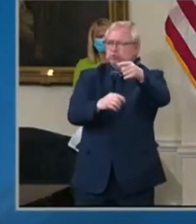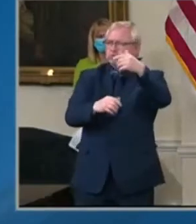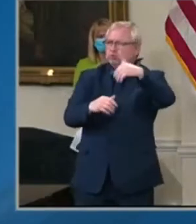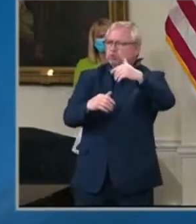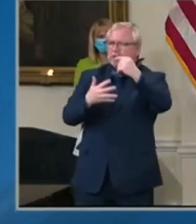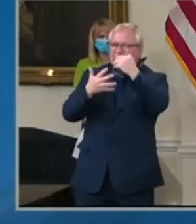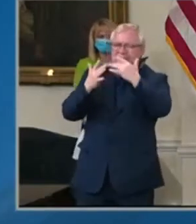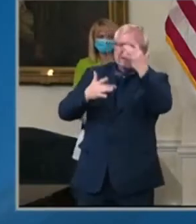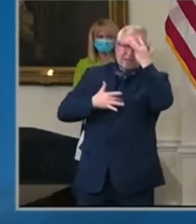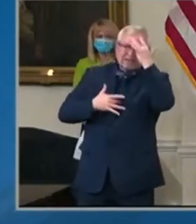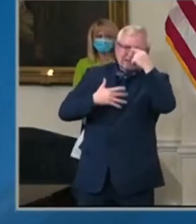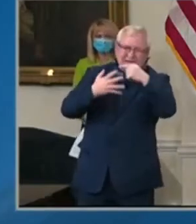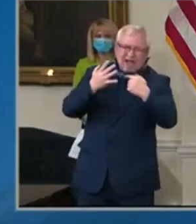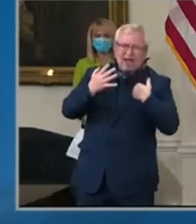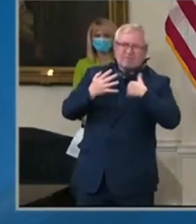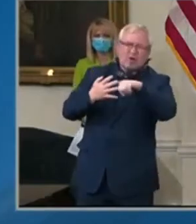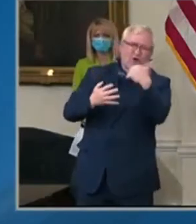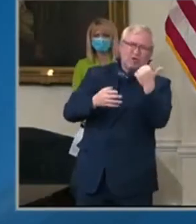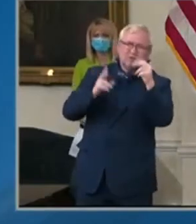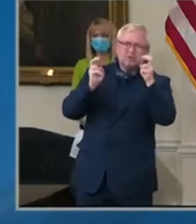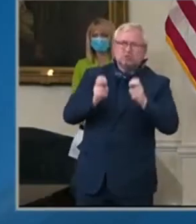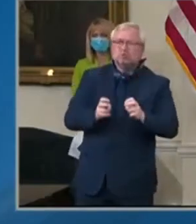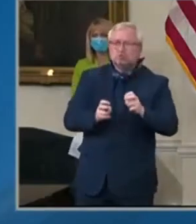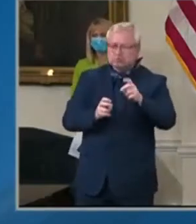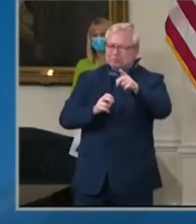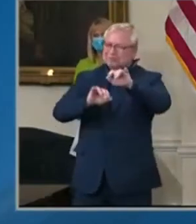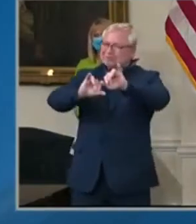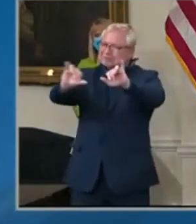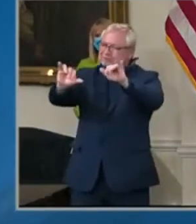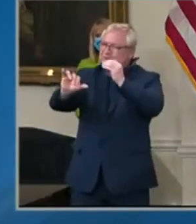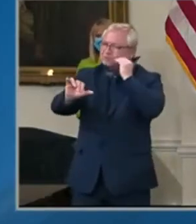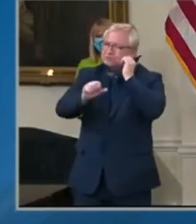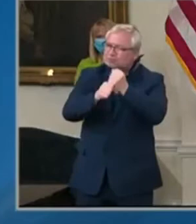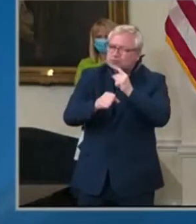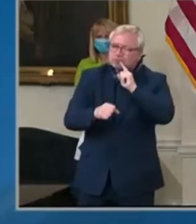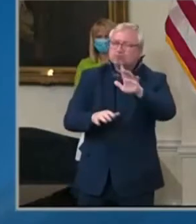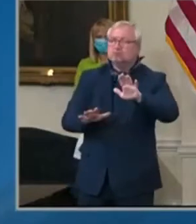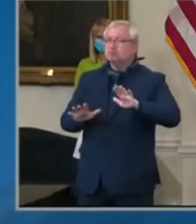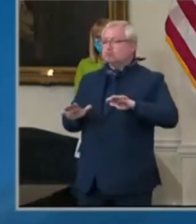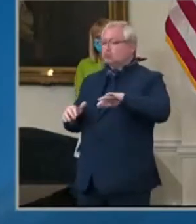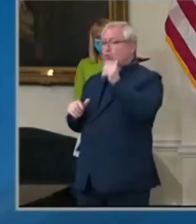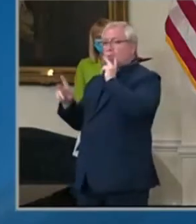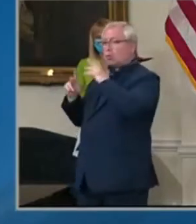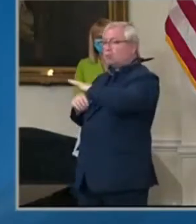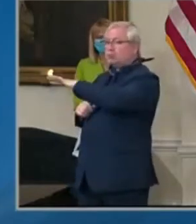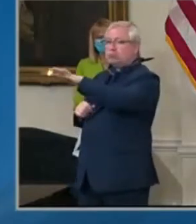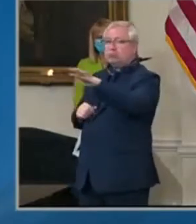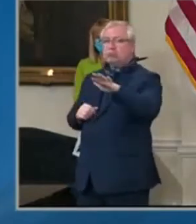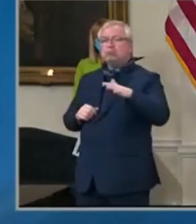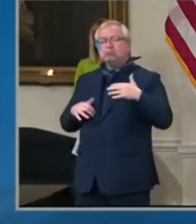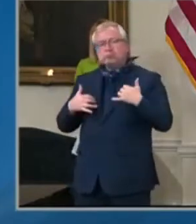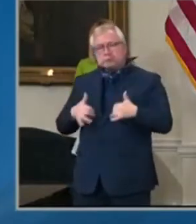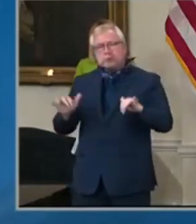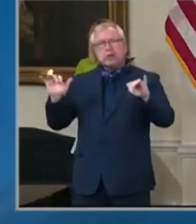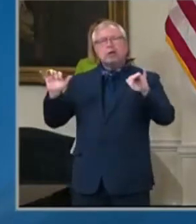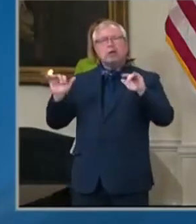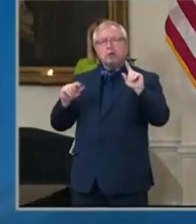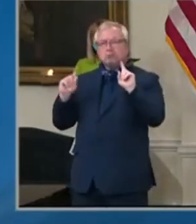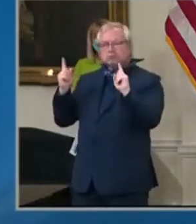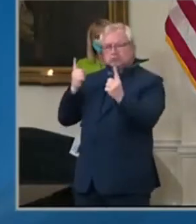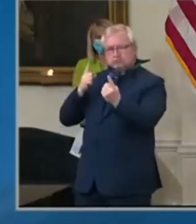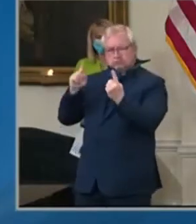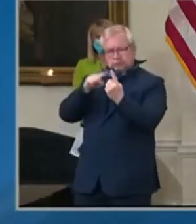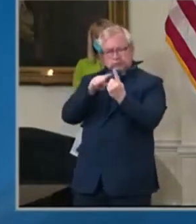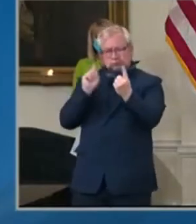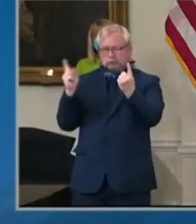home as much as they can. And all Marylanders should continue to avoid crowds and